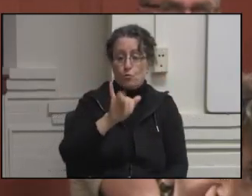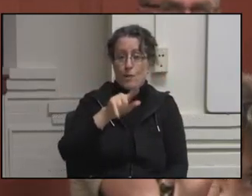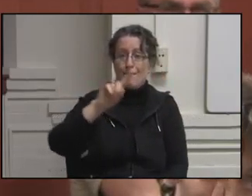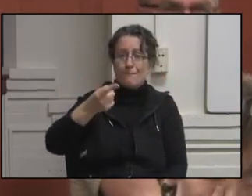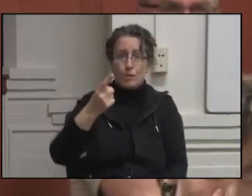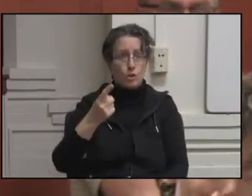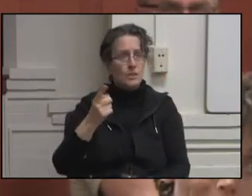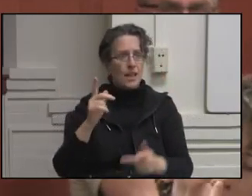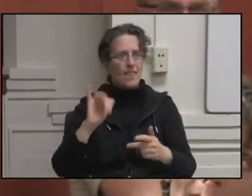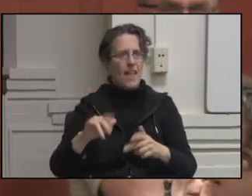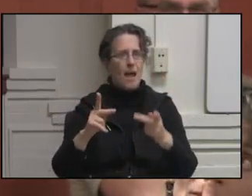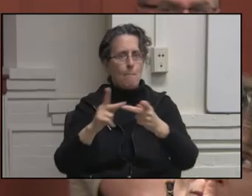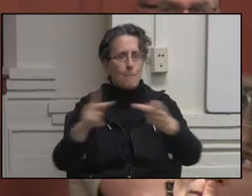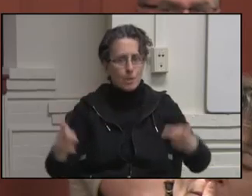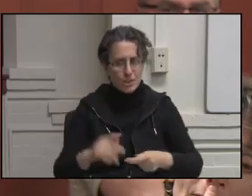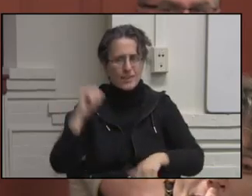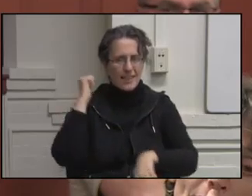guess.